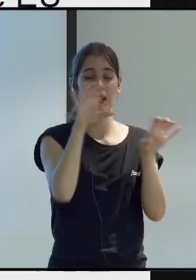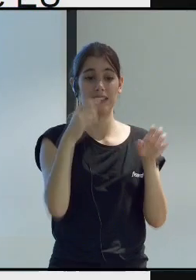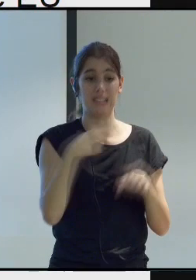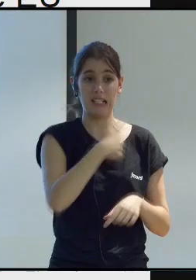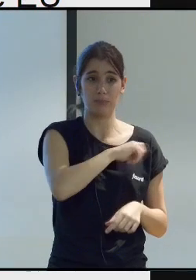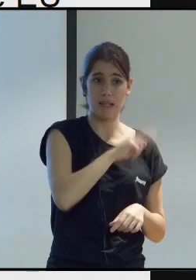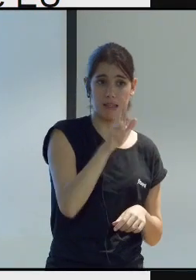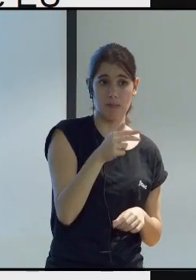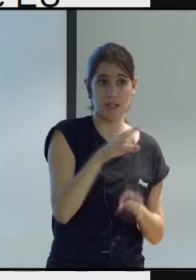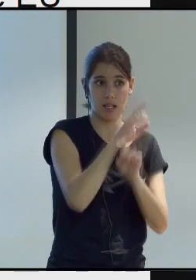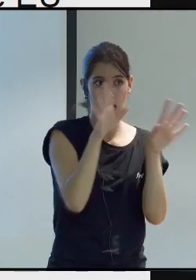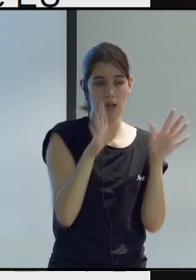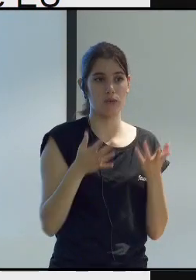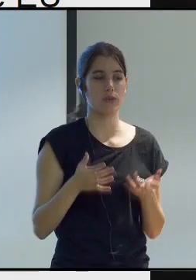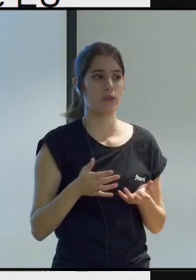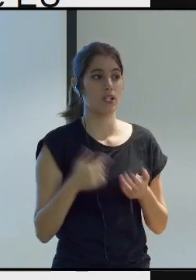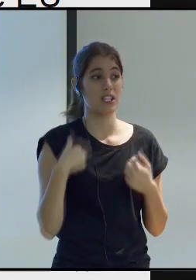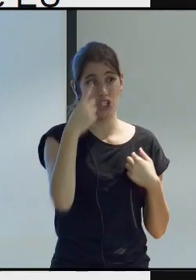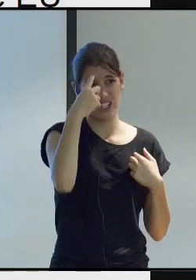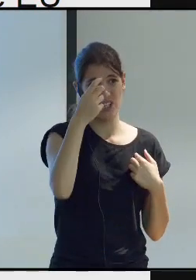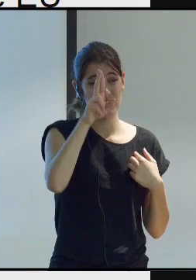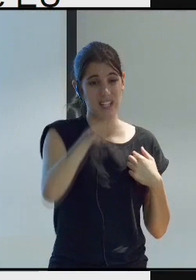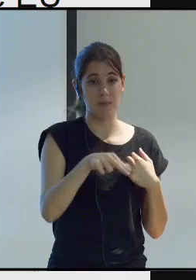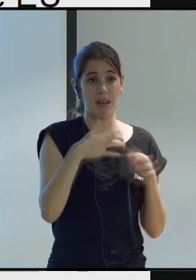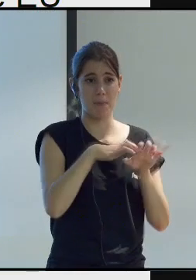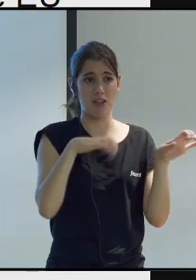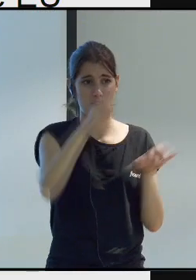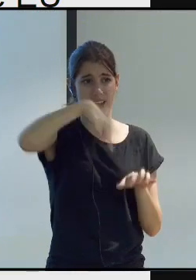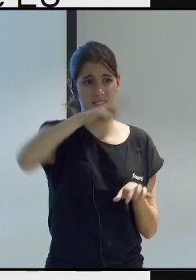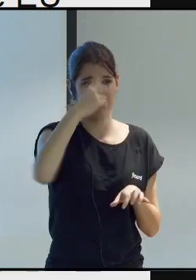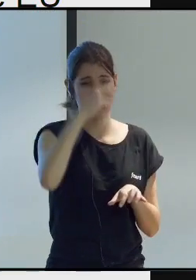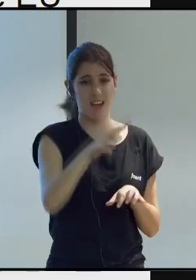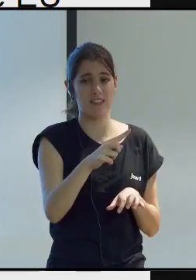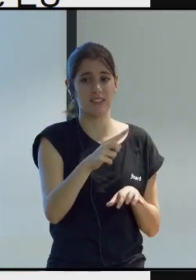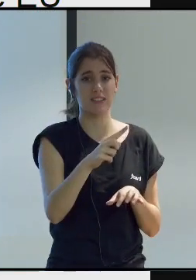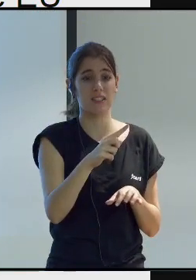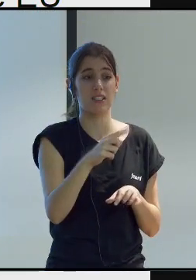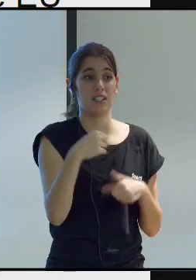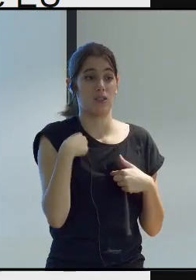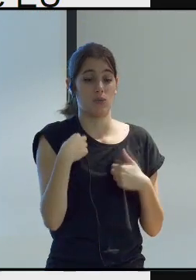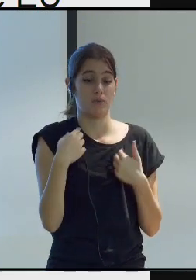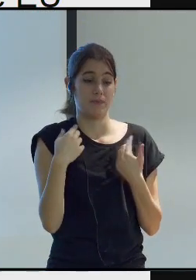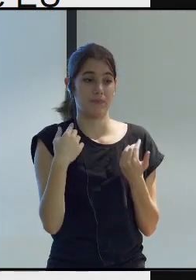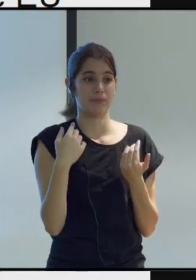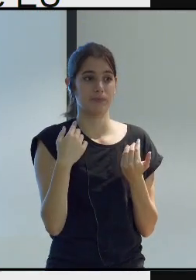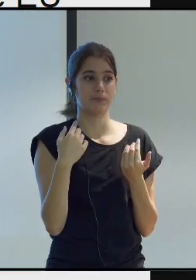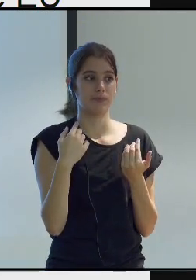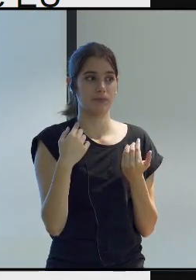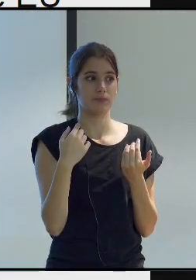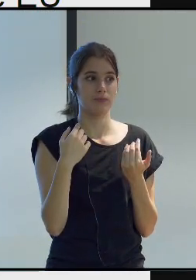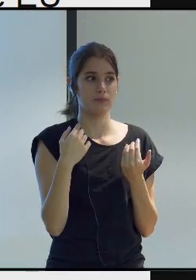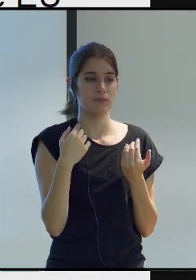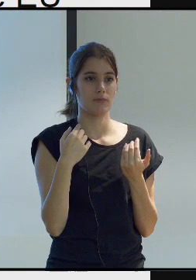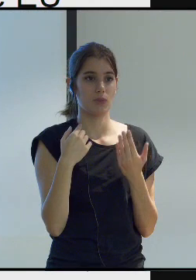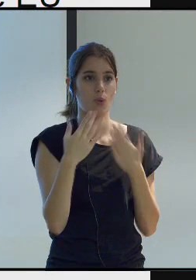And like I think most of you know, it still goes to the big organization and it still doesn't promote independent living like